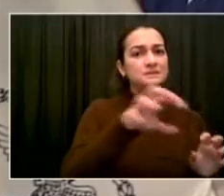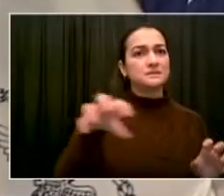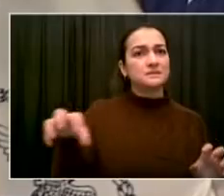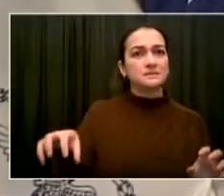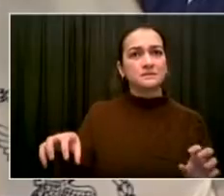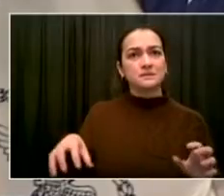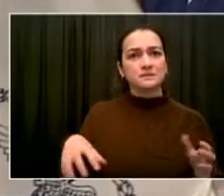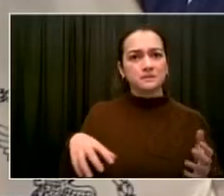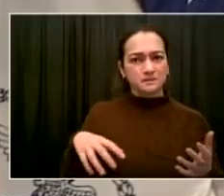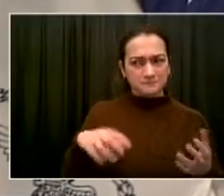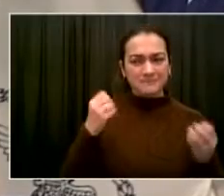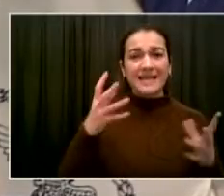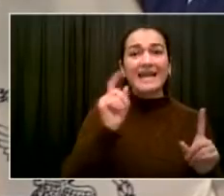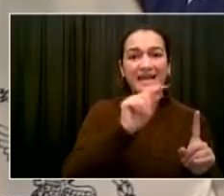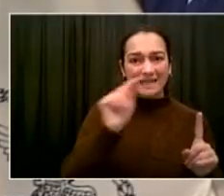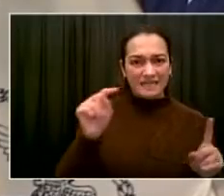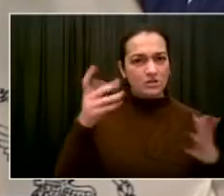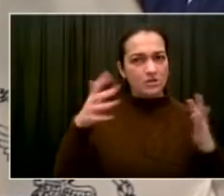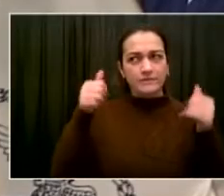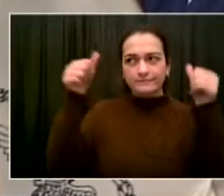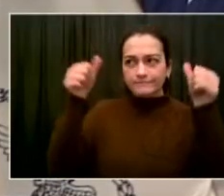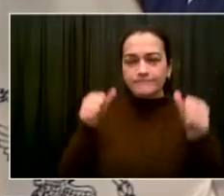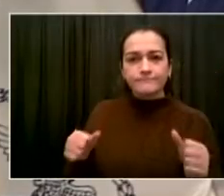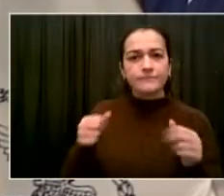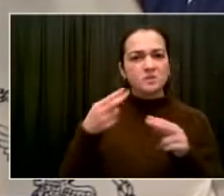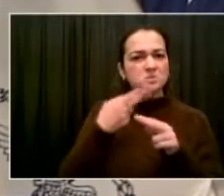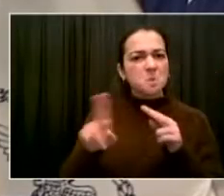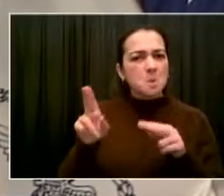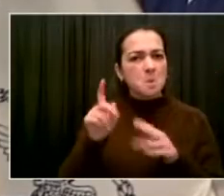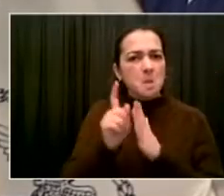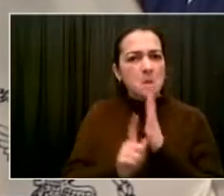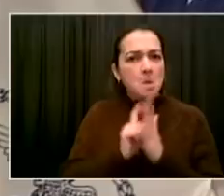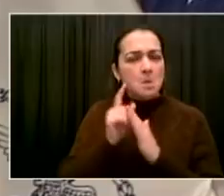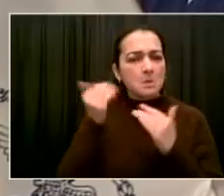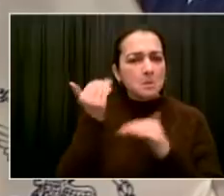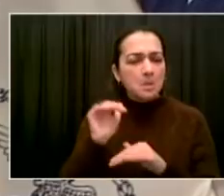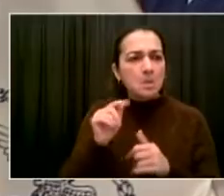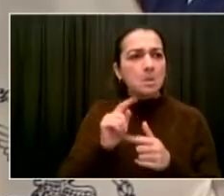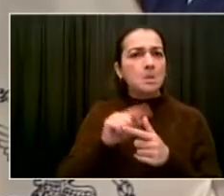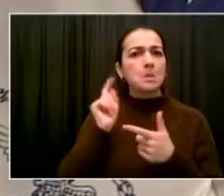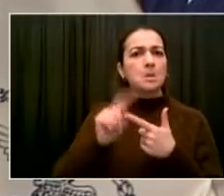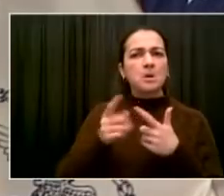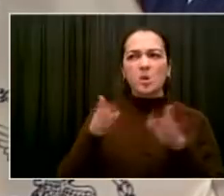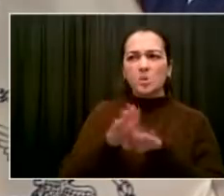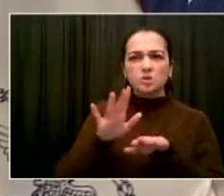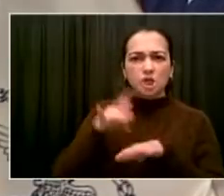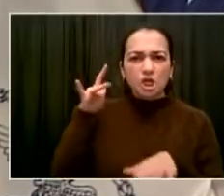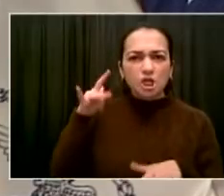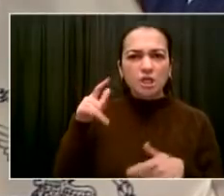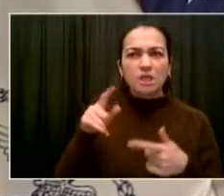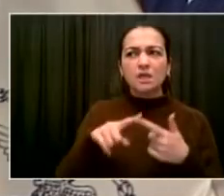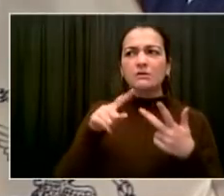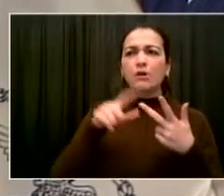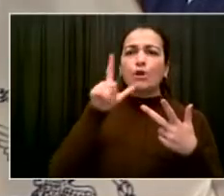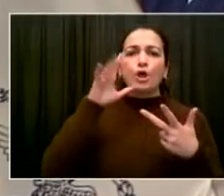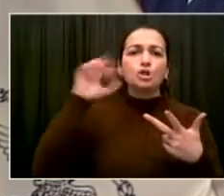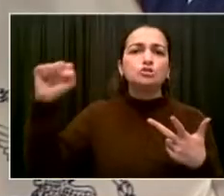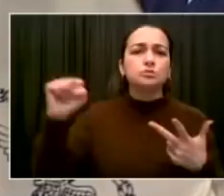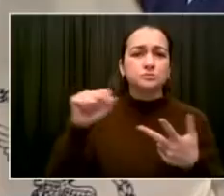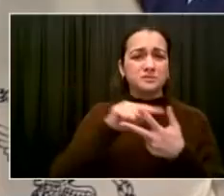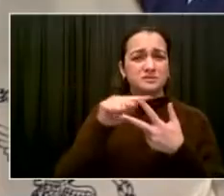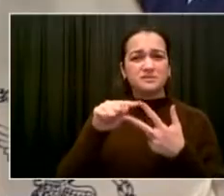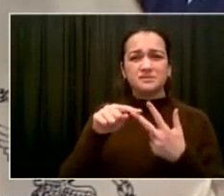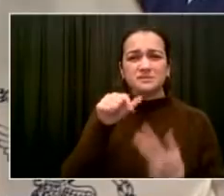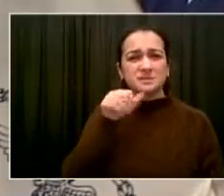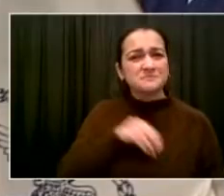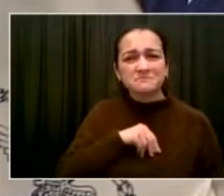early, any place that's closing for lunch, that's not acceptable. And if they are working under a contract, they've got to do better. Or we got to replace them with another contractor